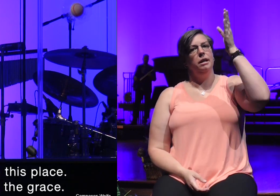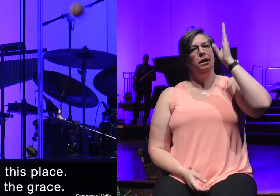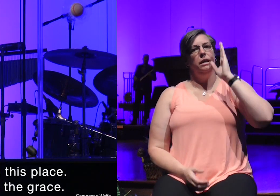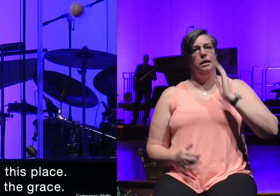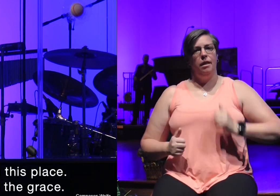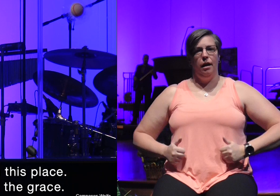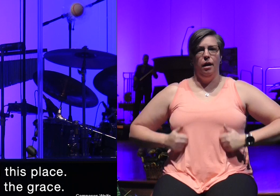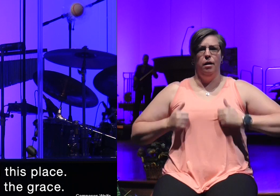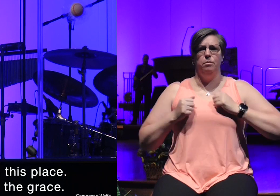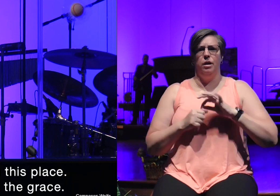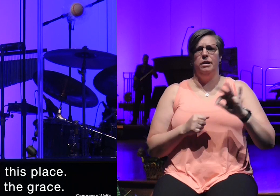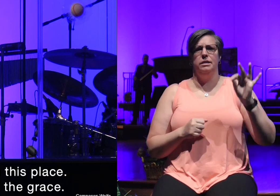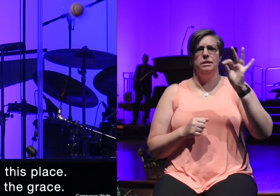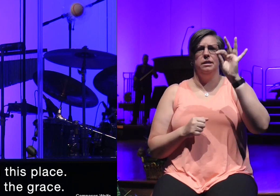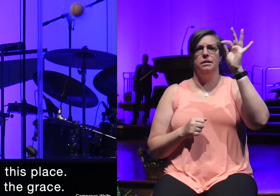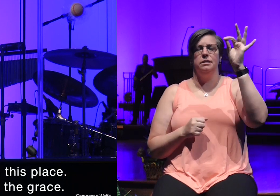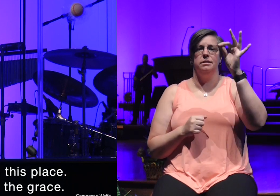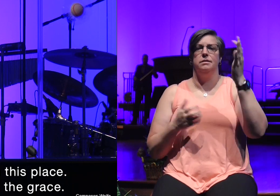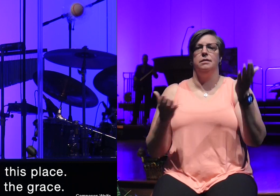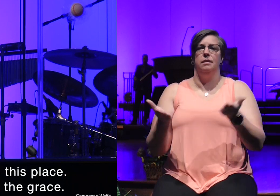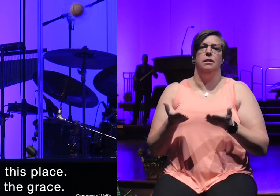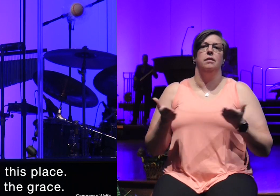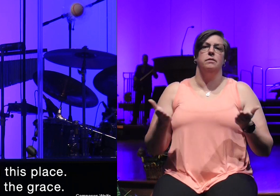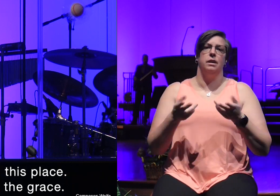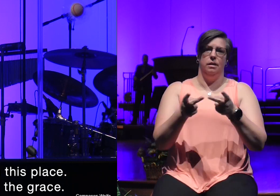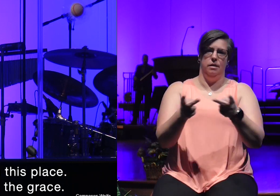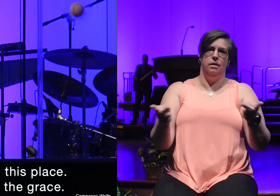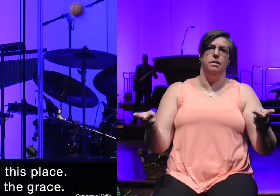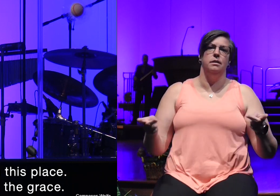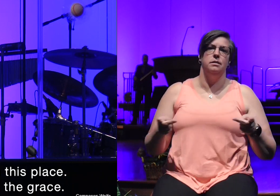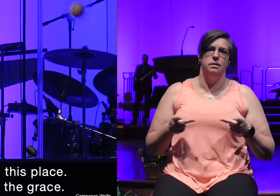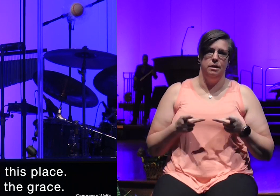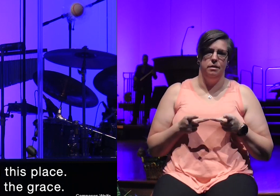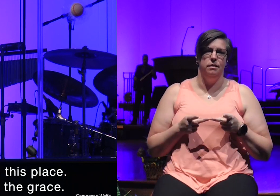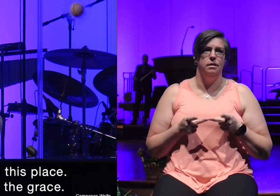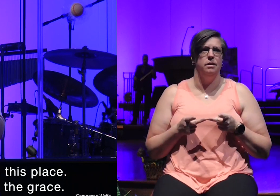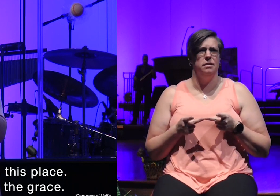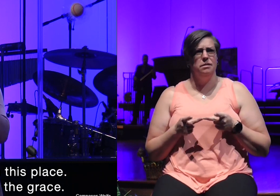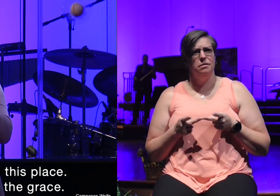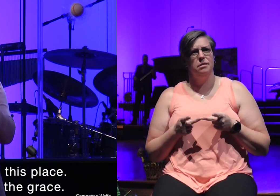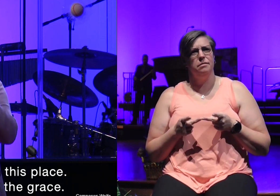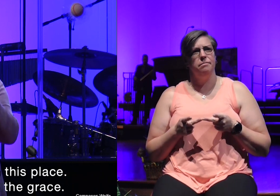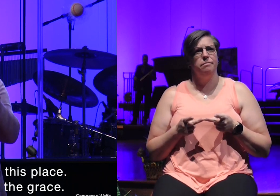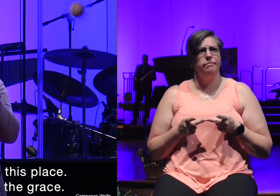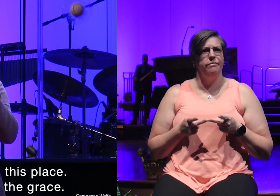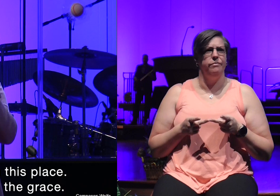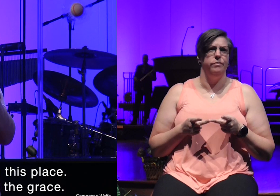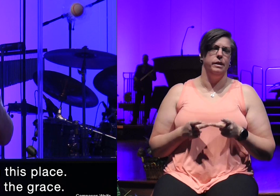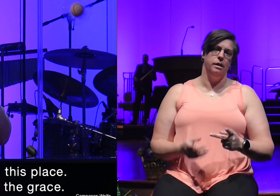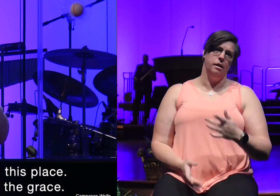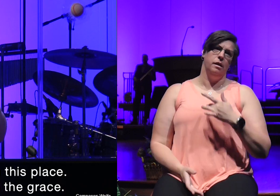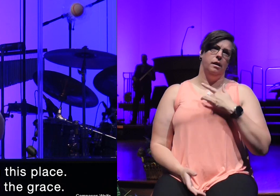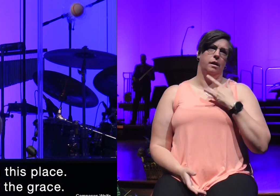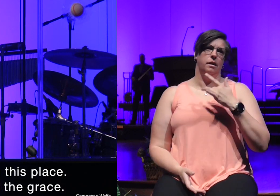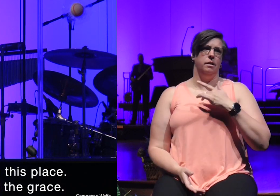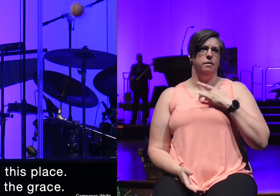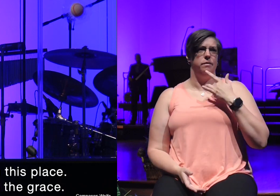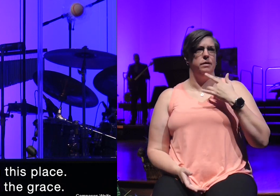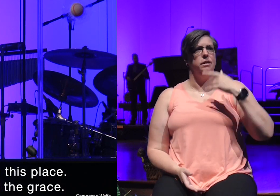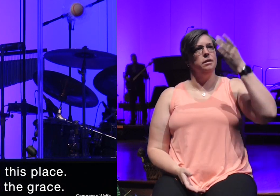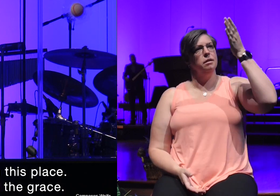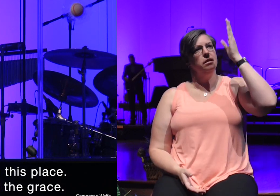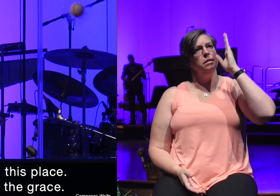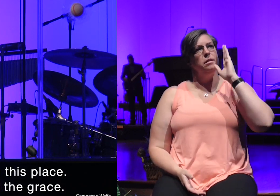Surely the presence of God is in this place. I